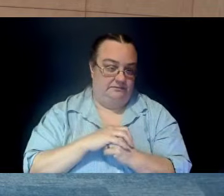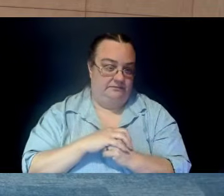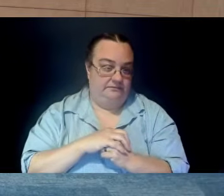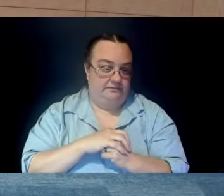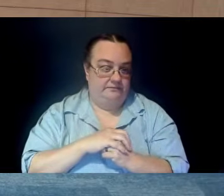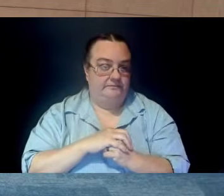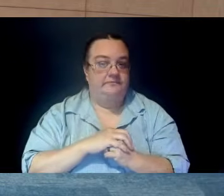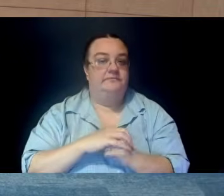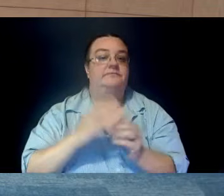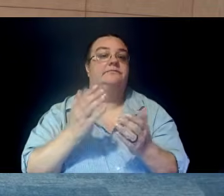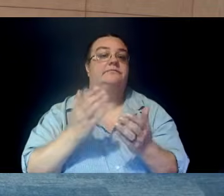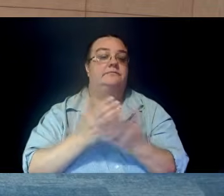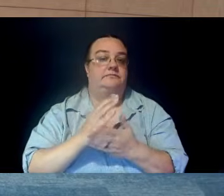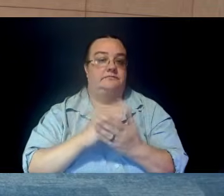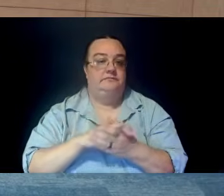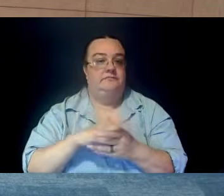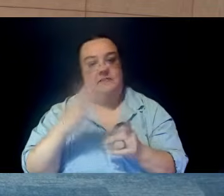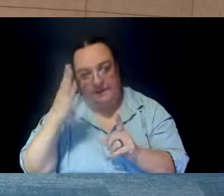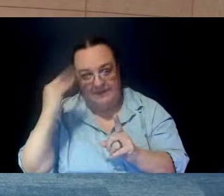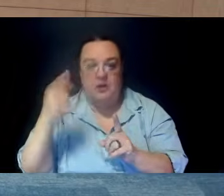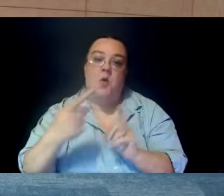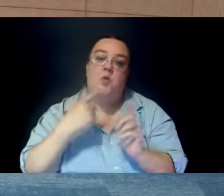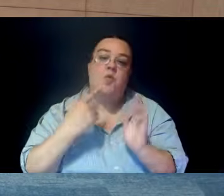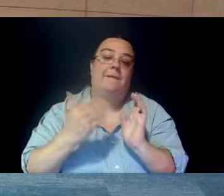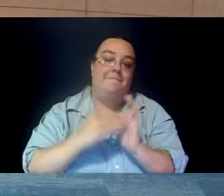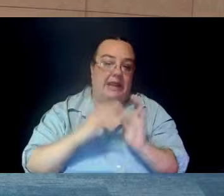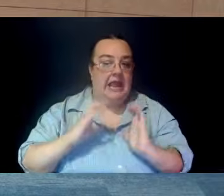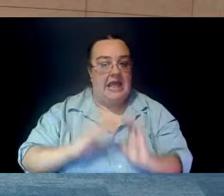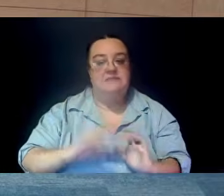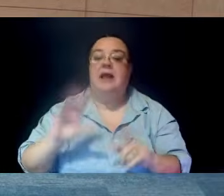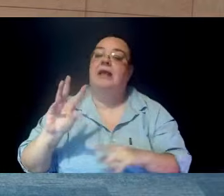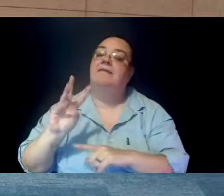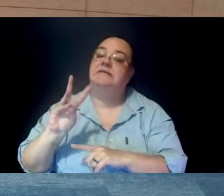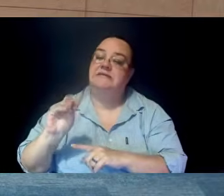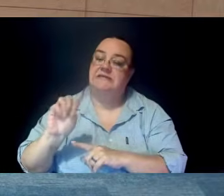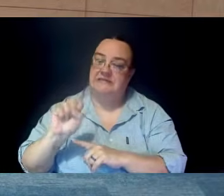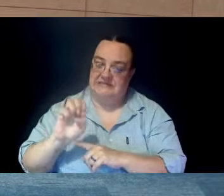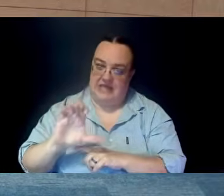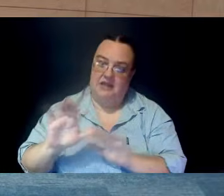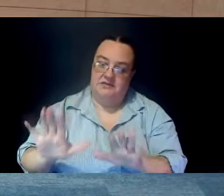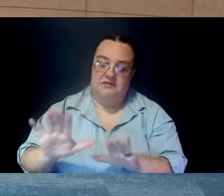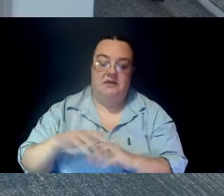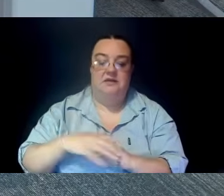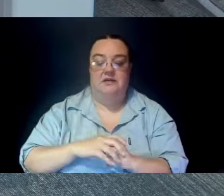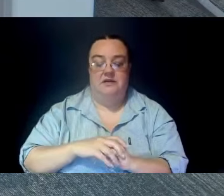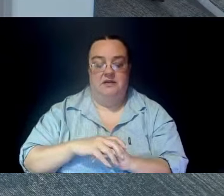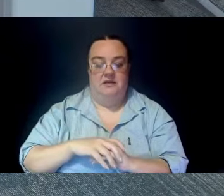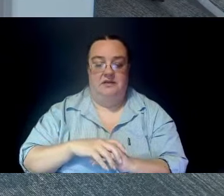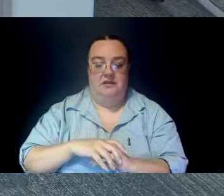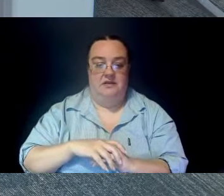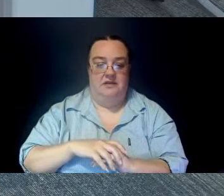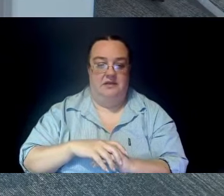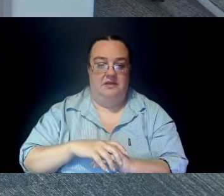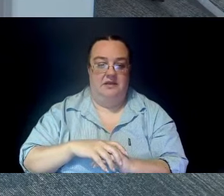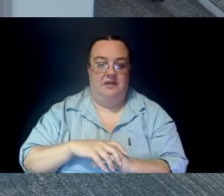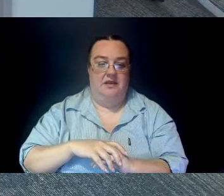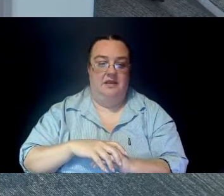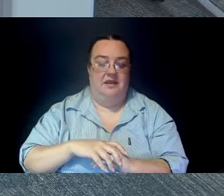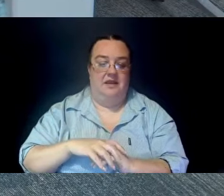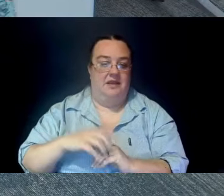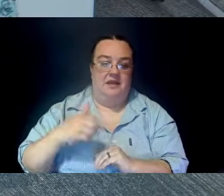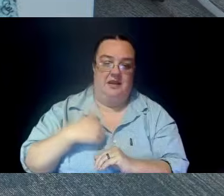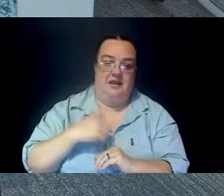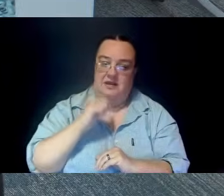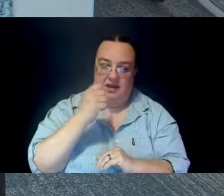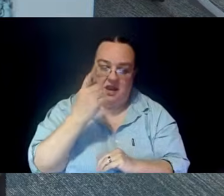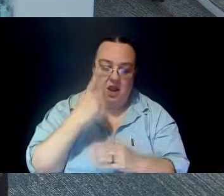All right. Because you're a repeat customer, how about 60 seconds? No, I didn't understand what you